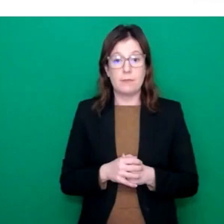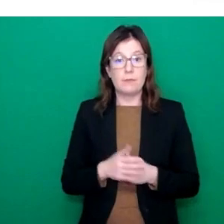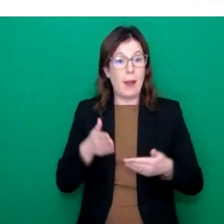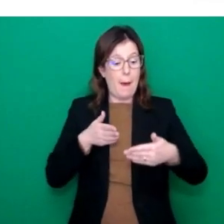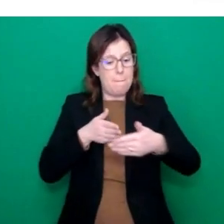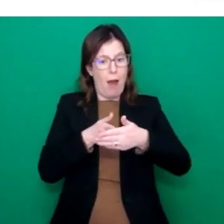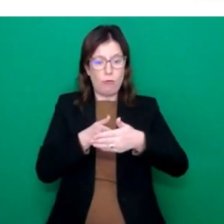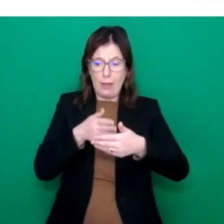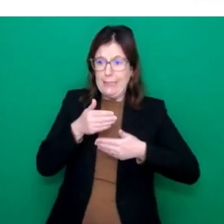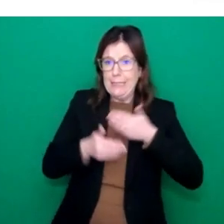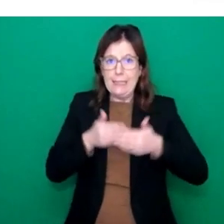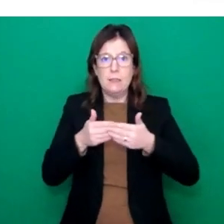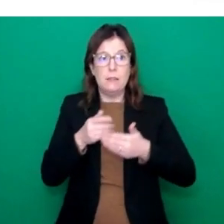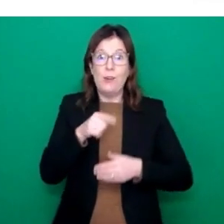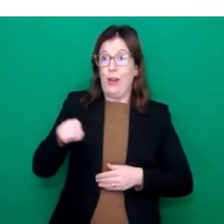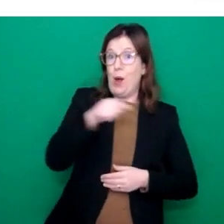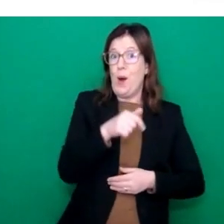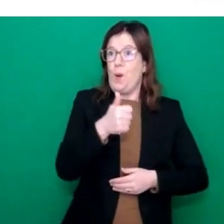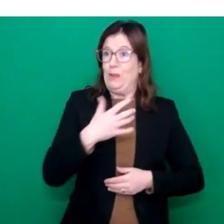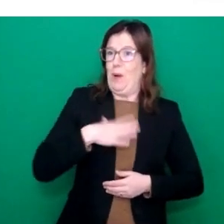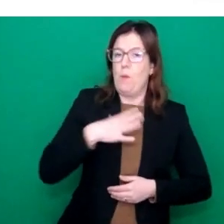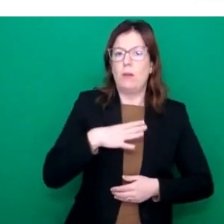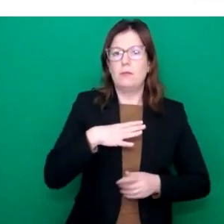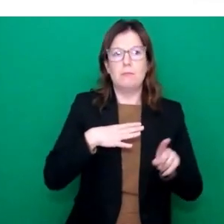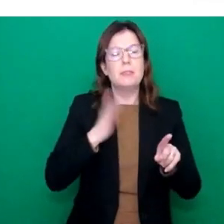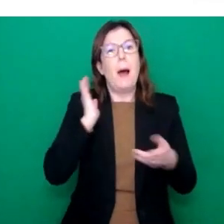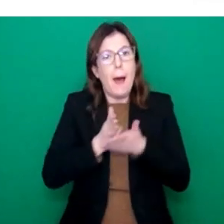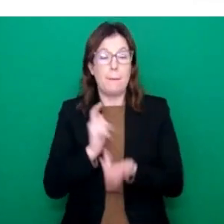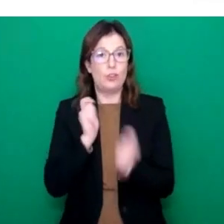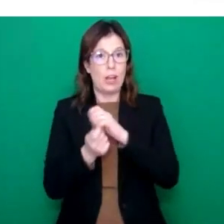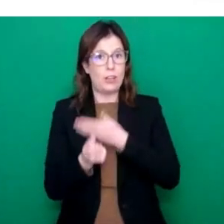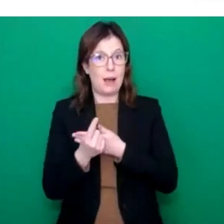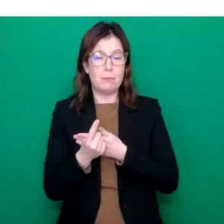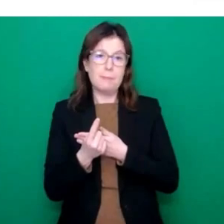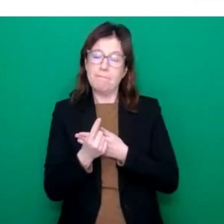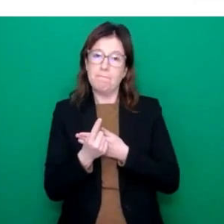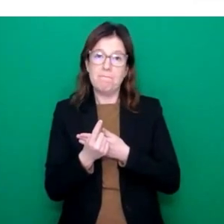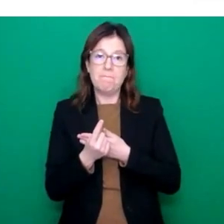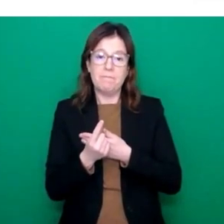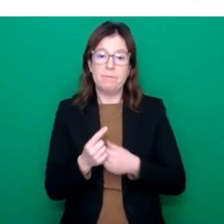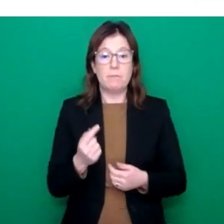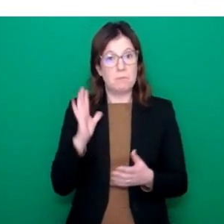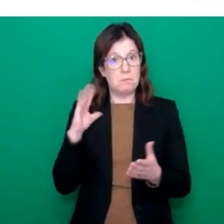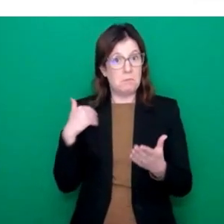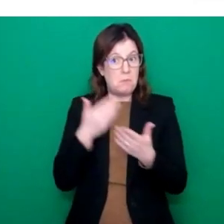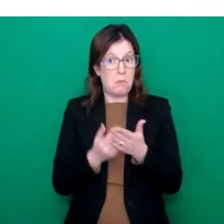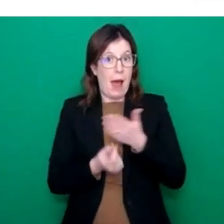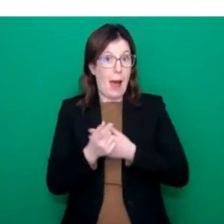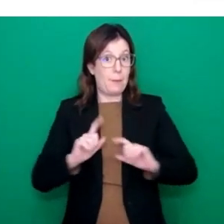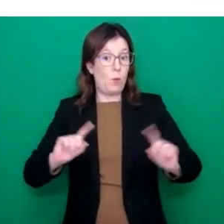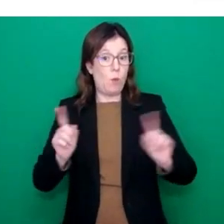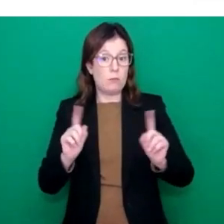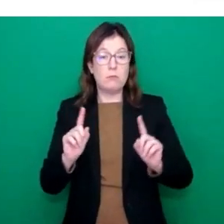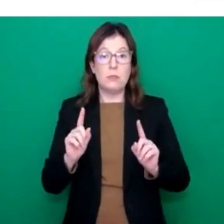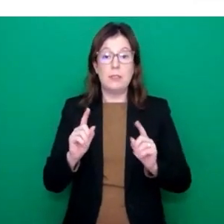is that good intentions are not sufficient in ensuring meaningful change. What have we seen so far? I know from